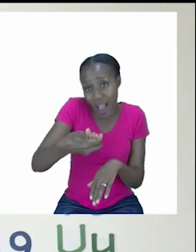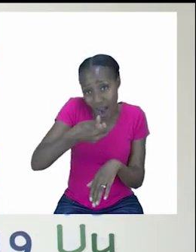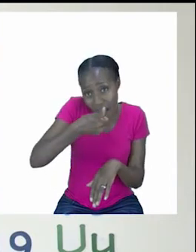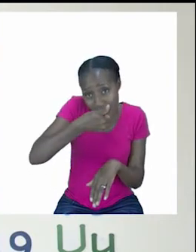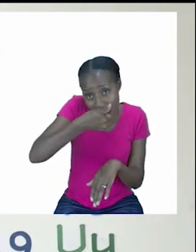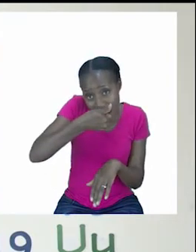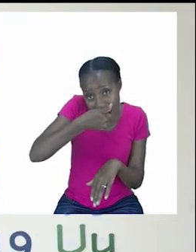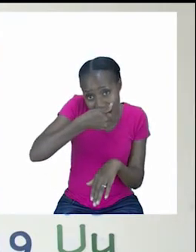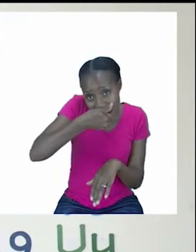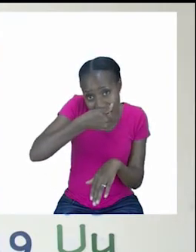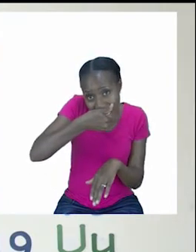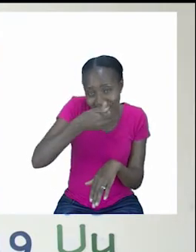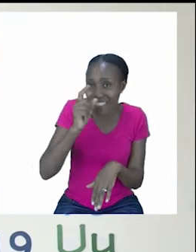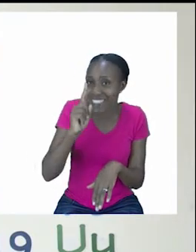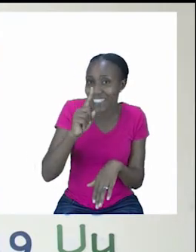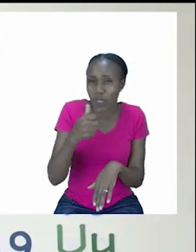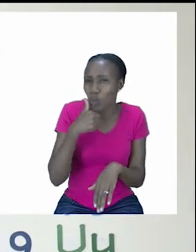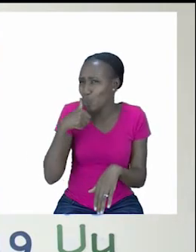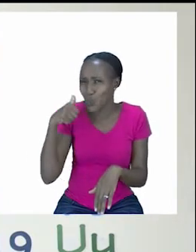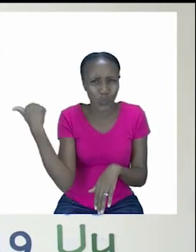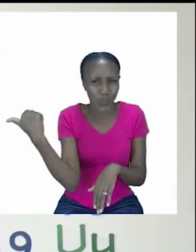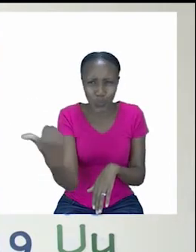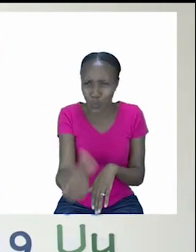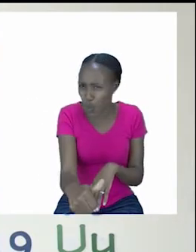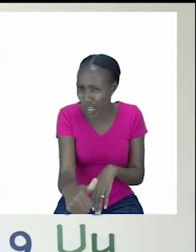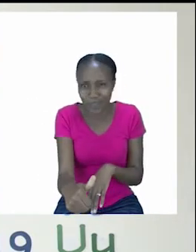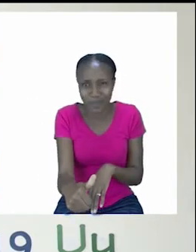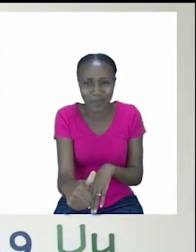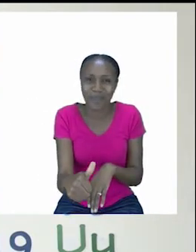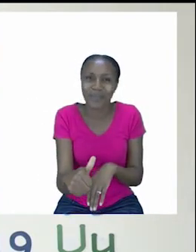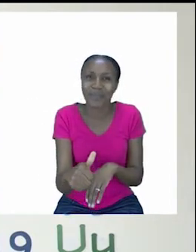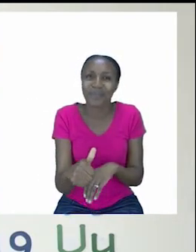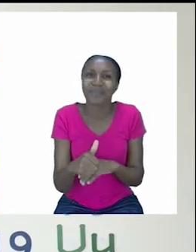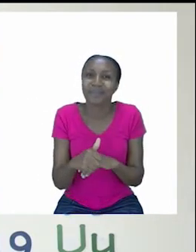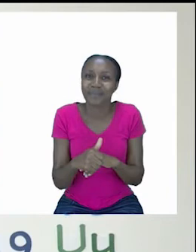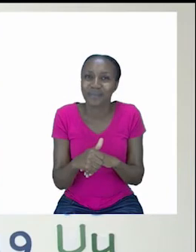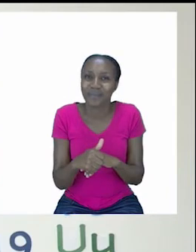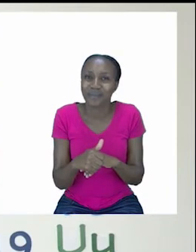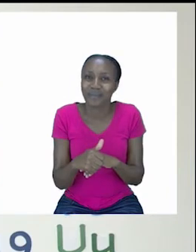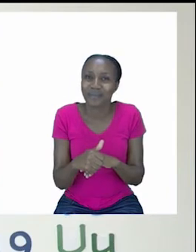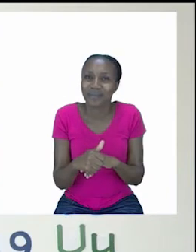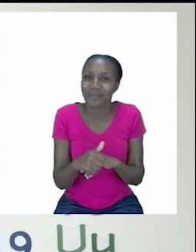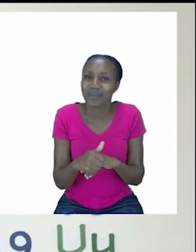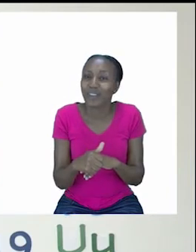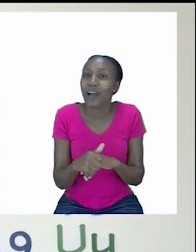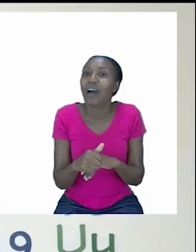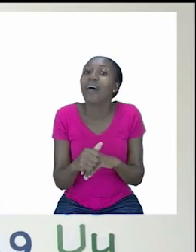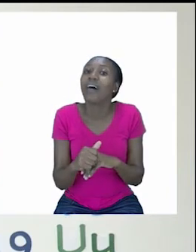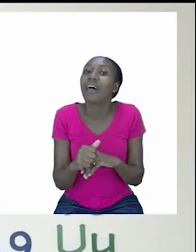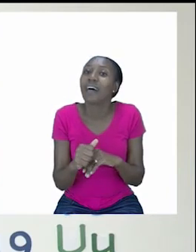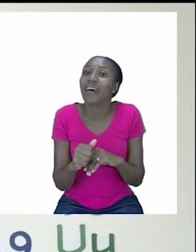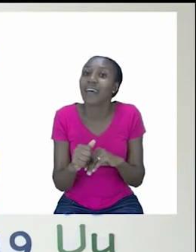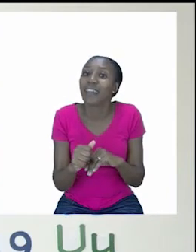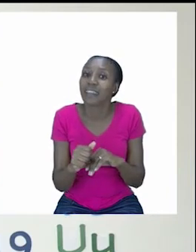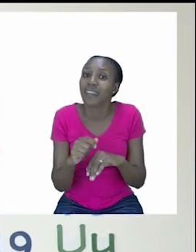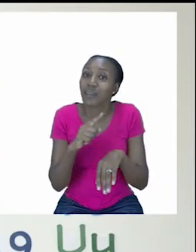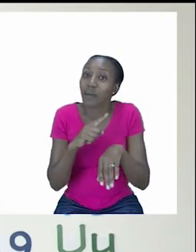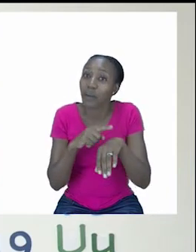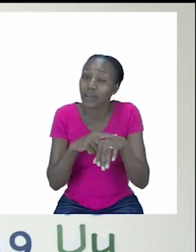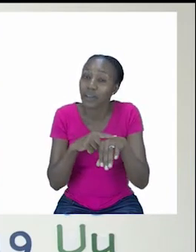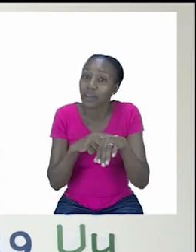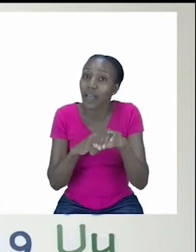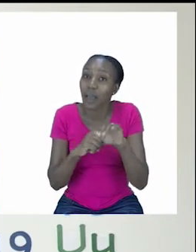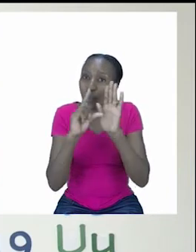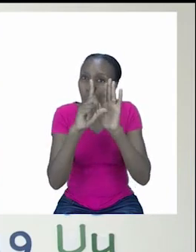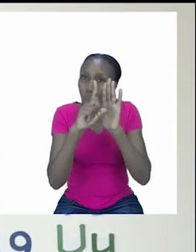pizza. Yummy. Then we have 1 clock. Now I know you know the